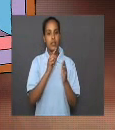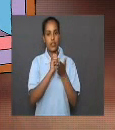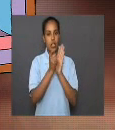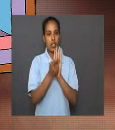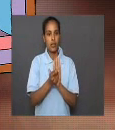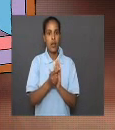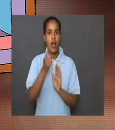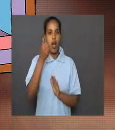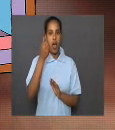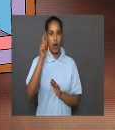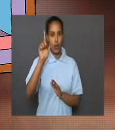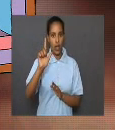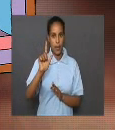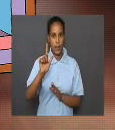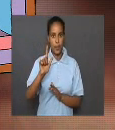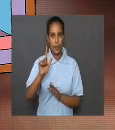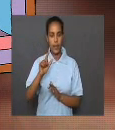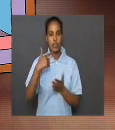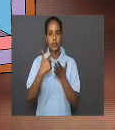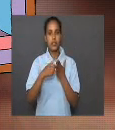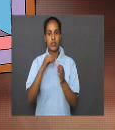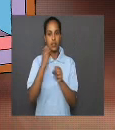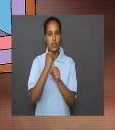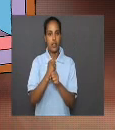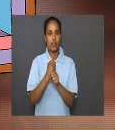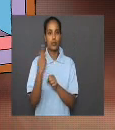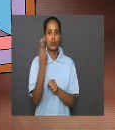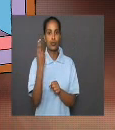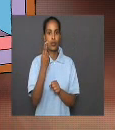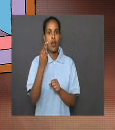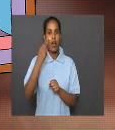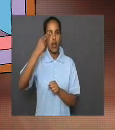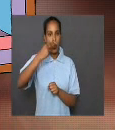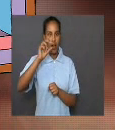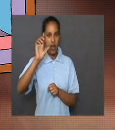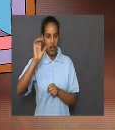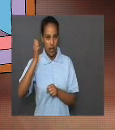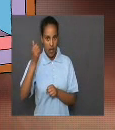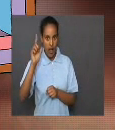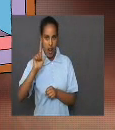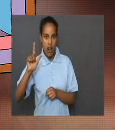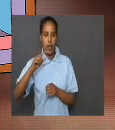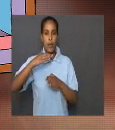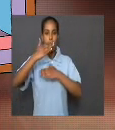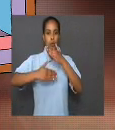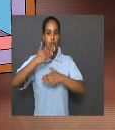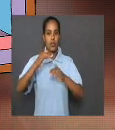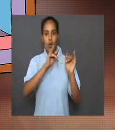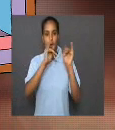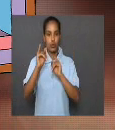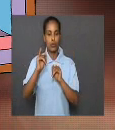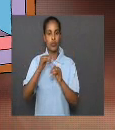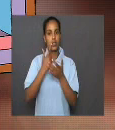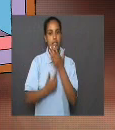as aluminium. This is done using the Hall process. But also, we